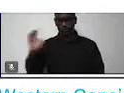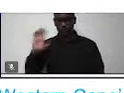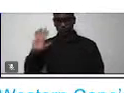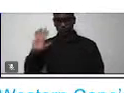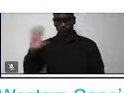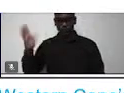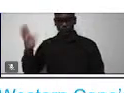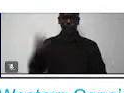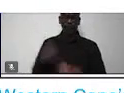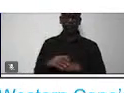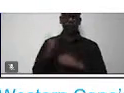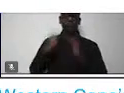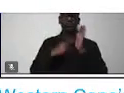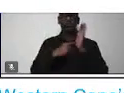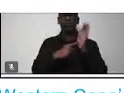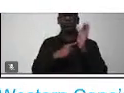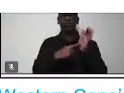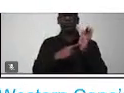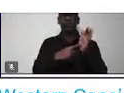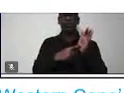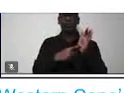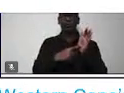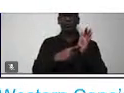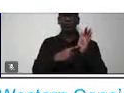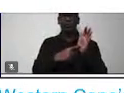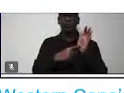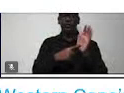This shows,